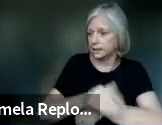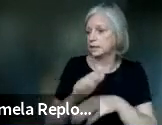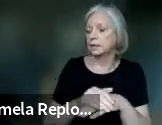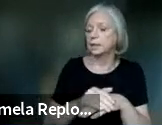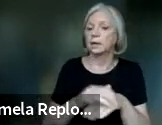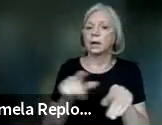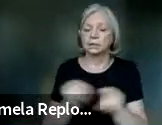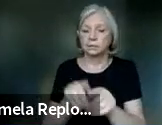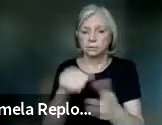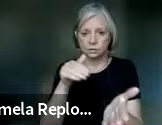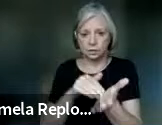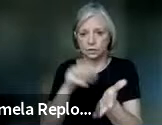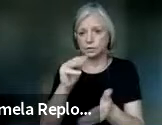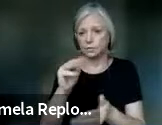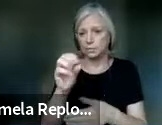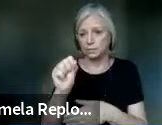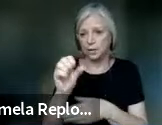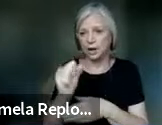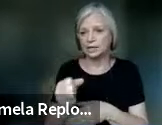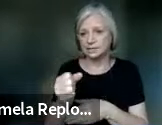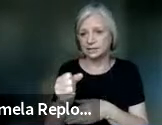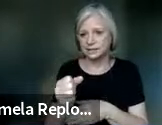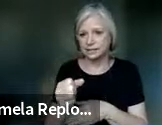and Dr. Hernandez said. Thank you.